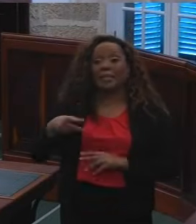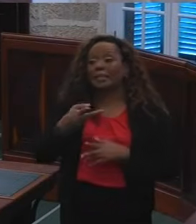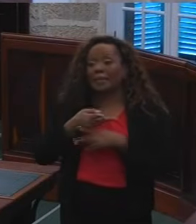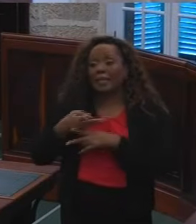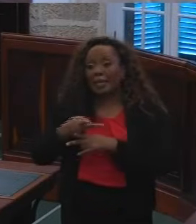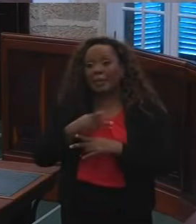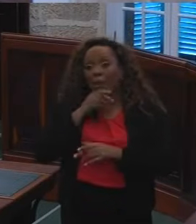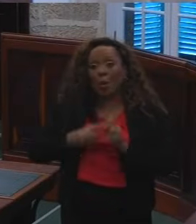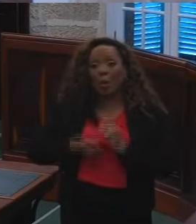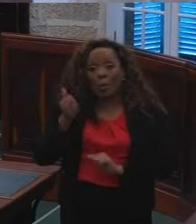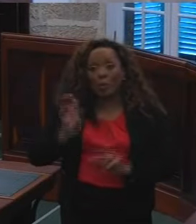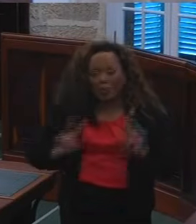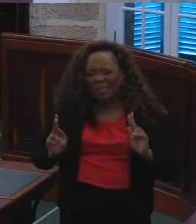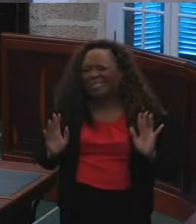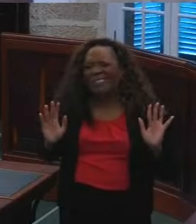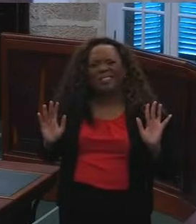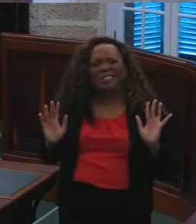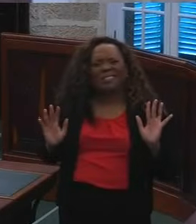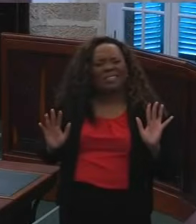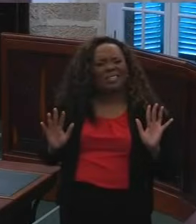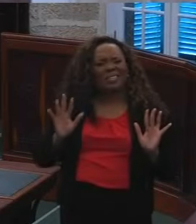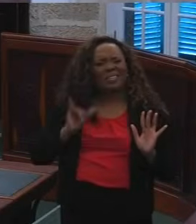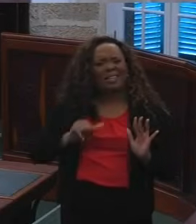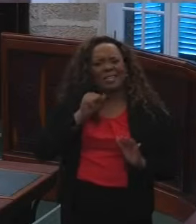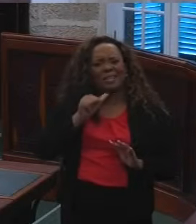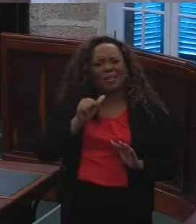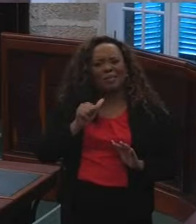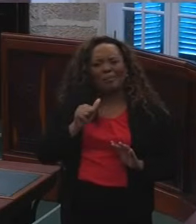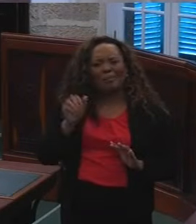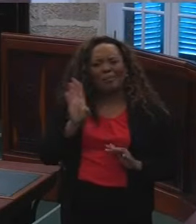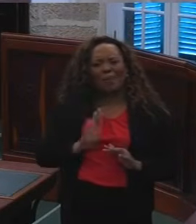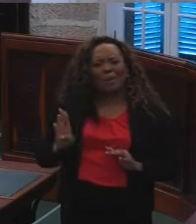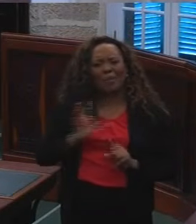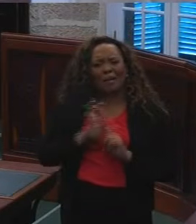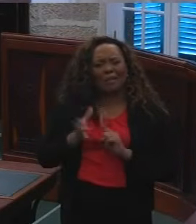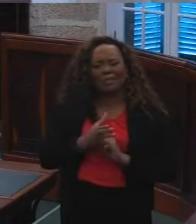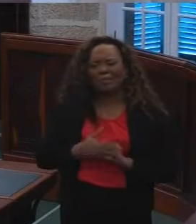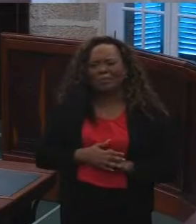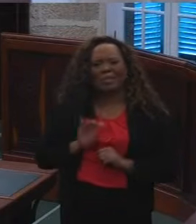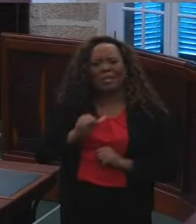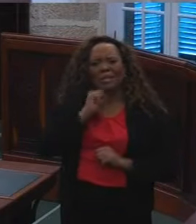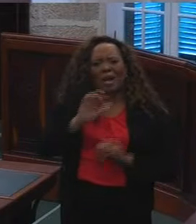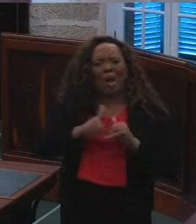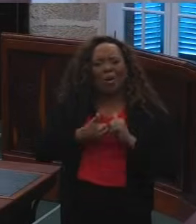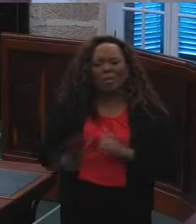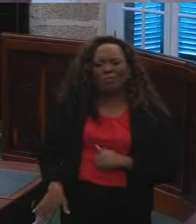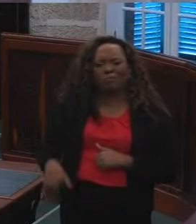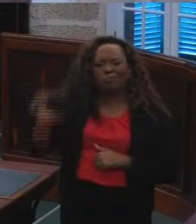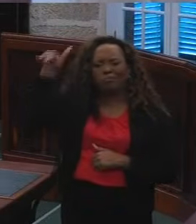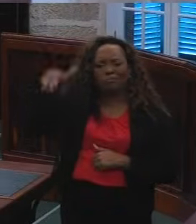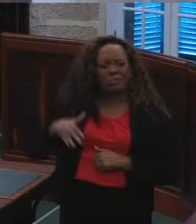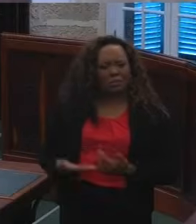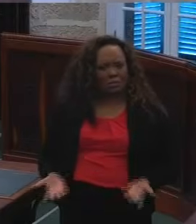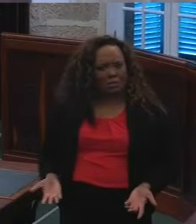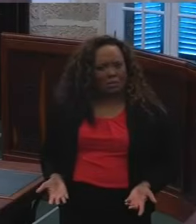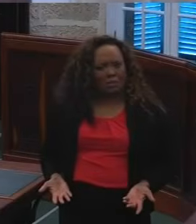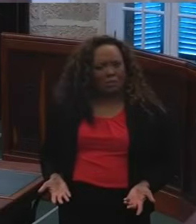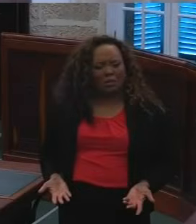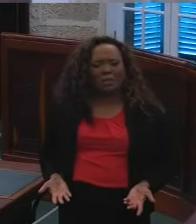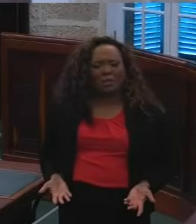be. Not the way how we were raised. And it shows, Mr. Speaker, sir, that we now have to go back to first principles in terms